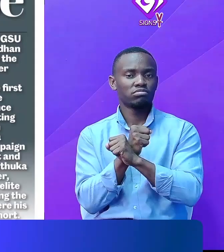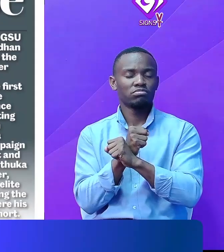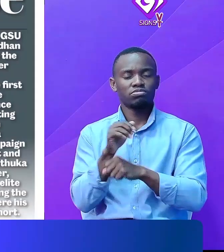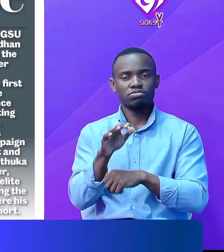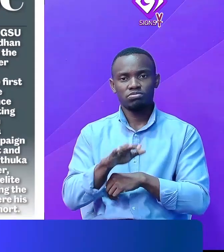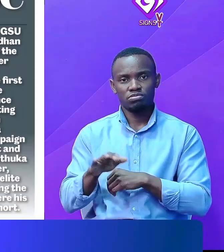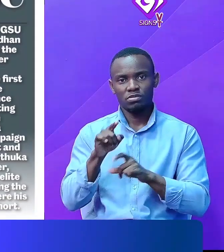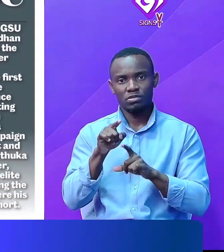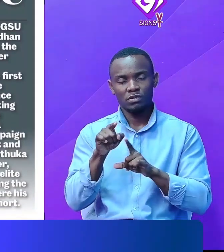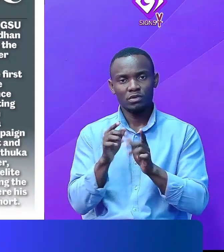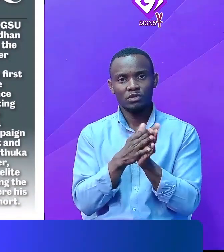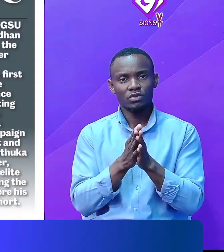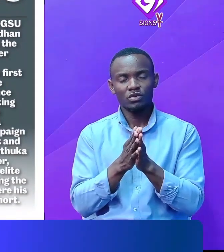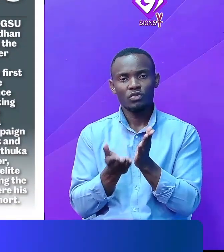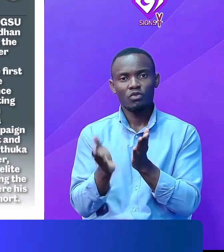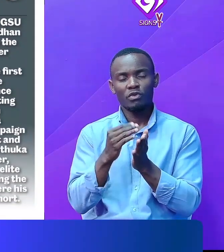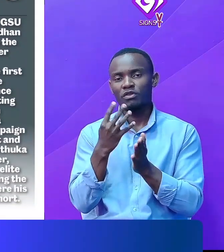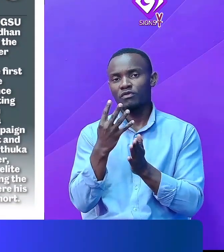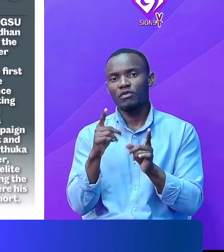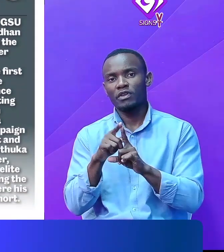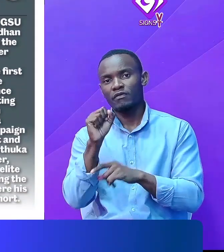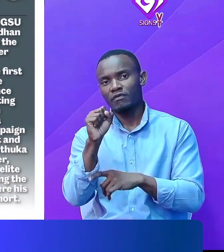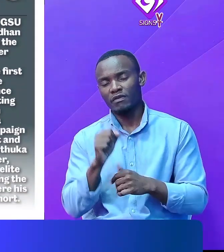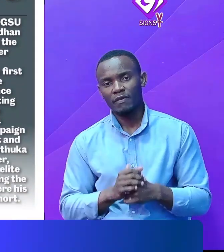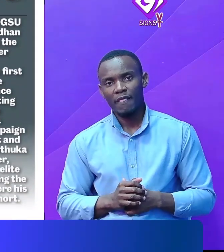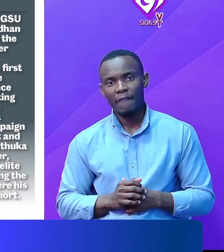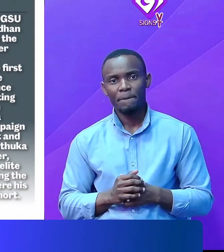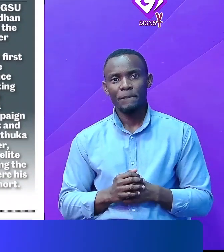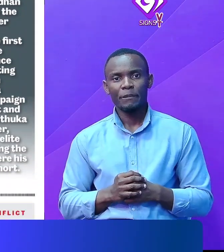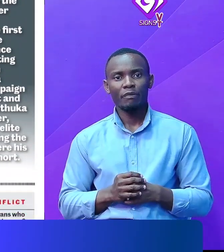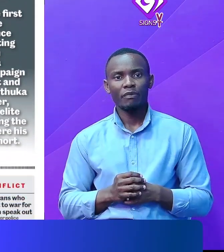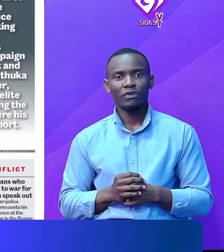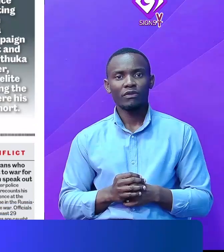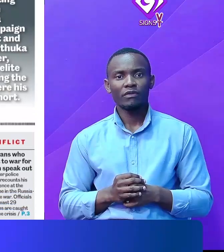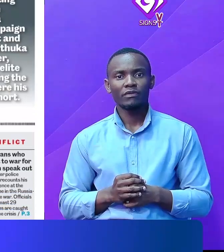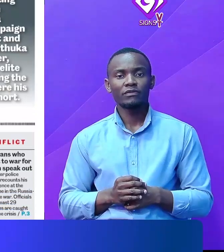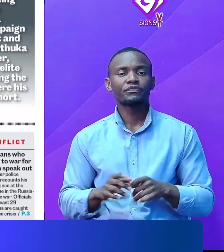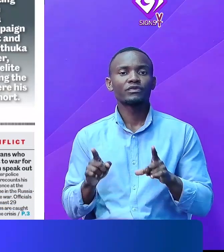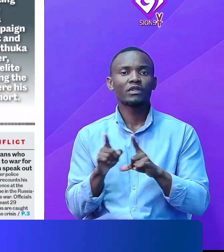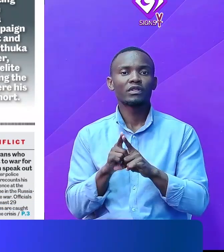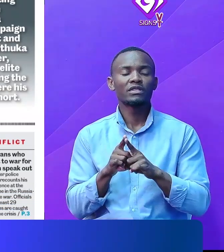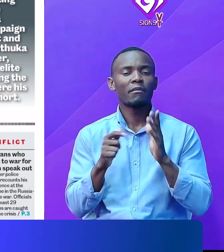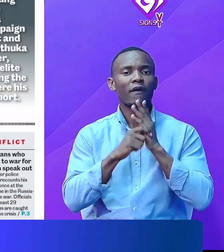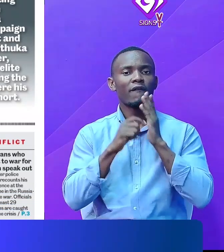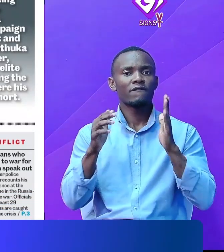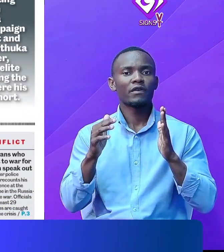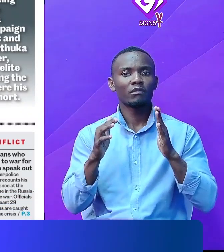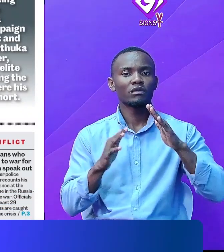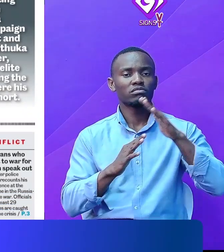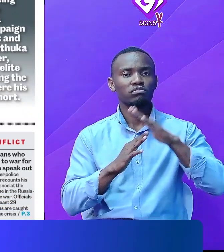the Daily Nation this morning. As well, most popular senior school pathway